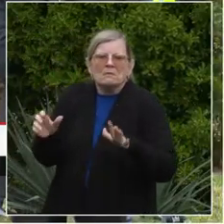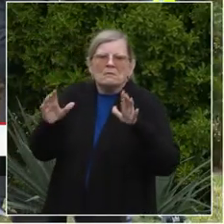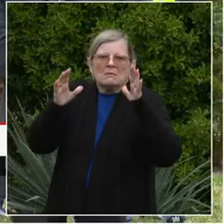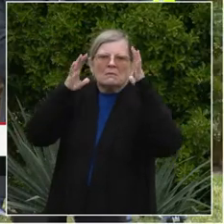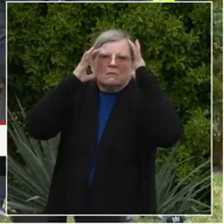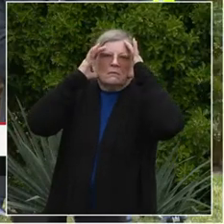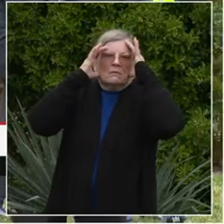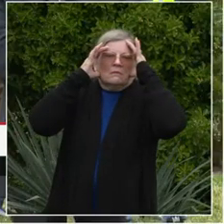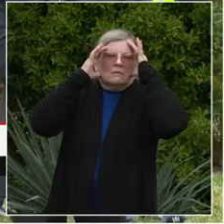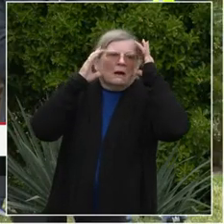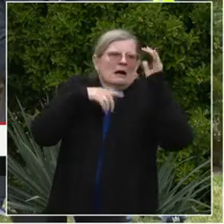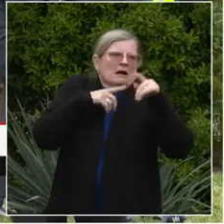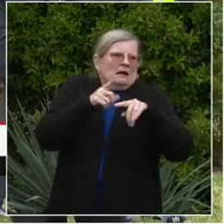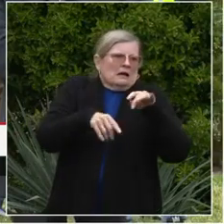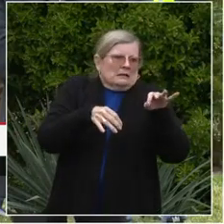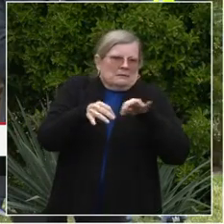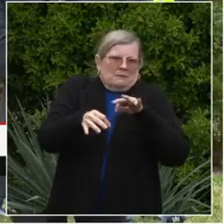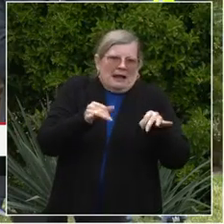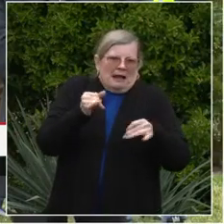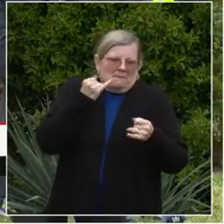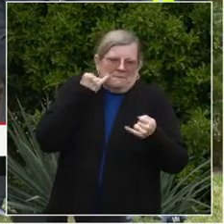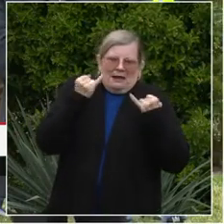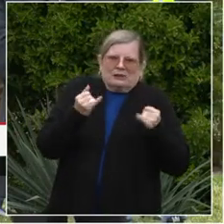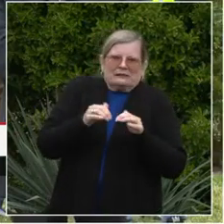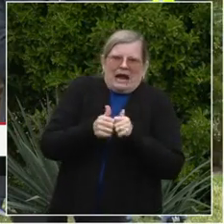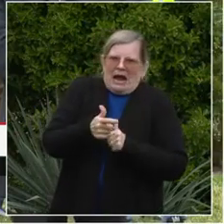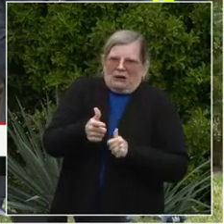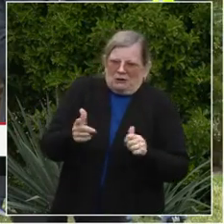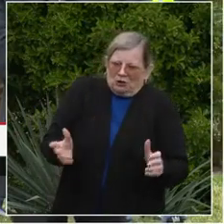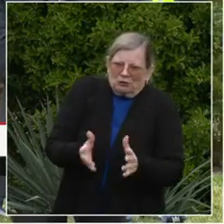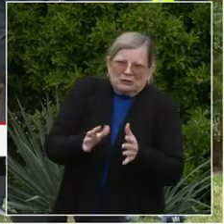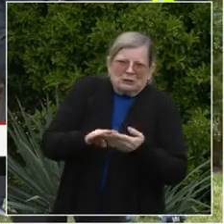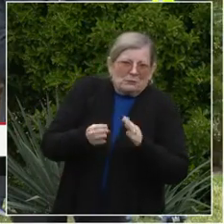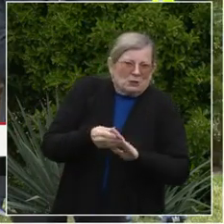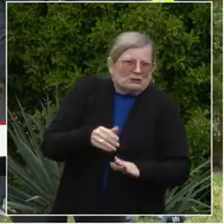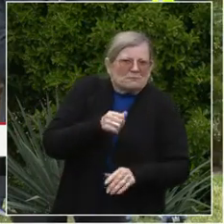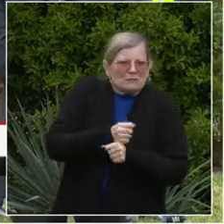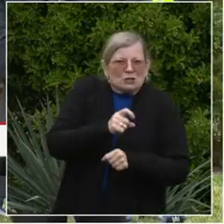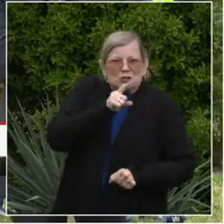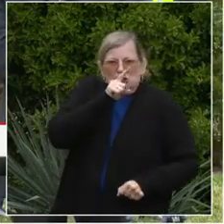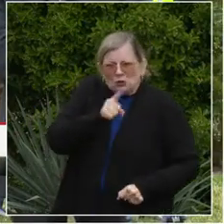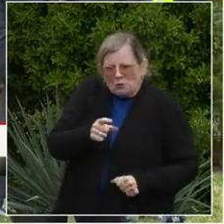as a parent. So I would just encourage community members to make sure that we're doing everything that